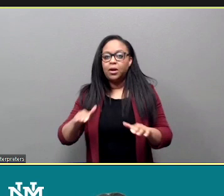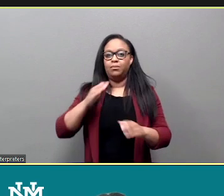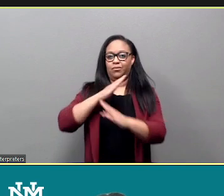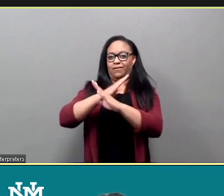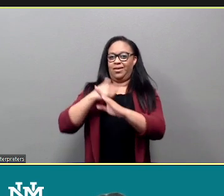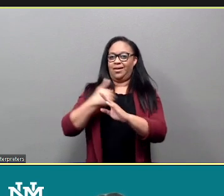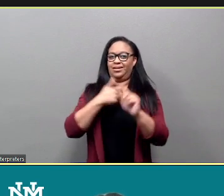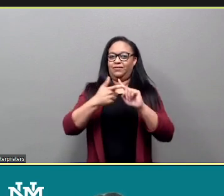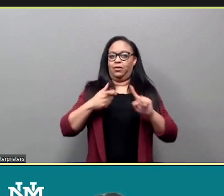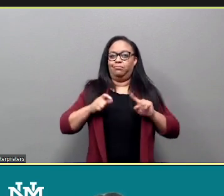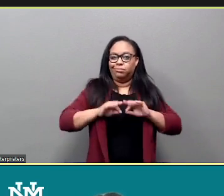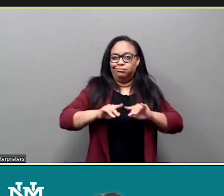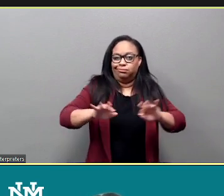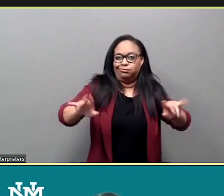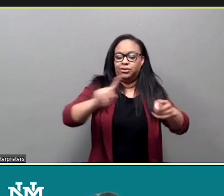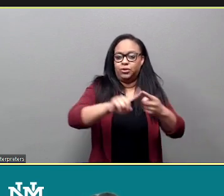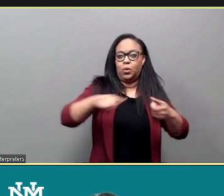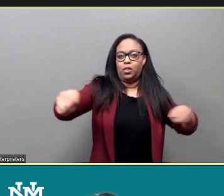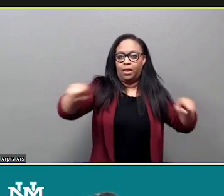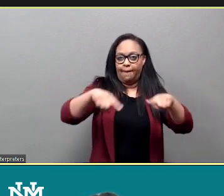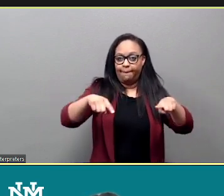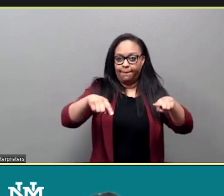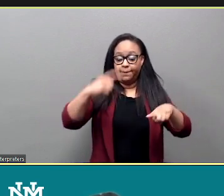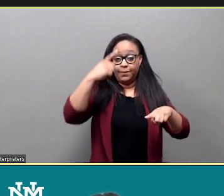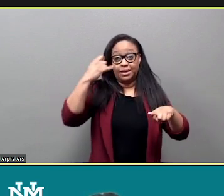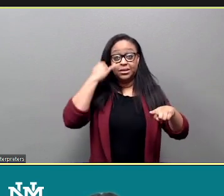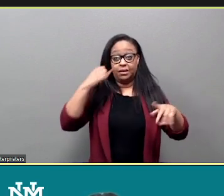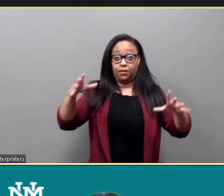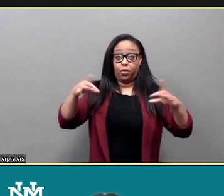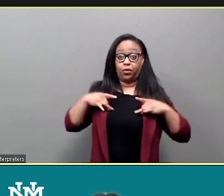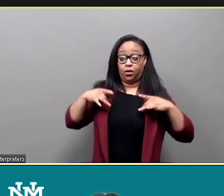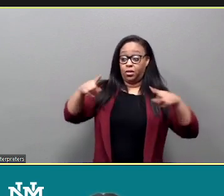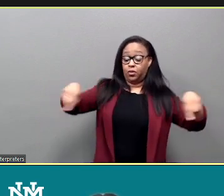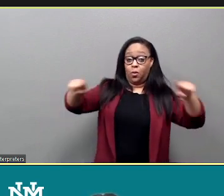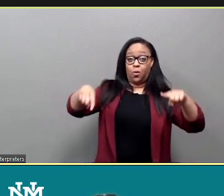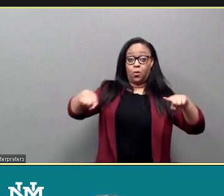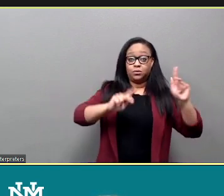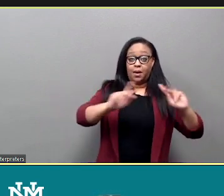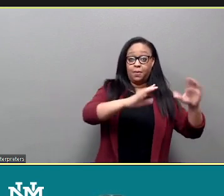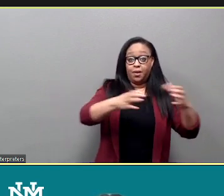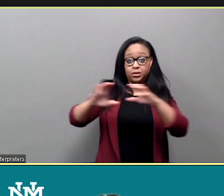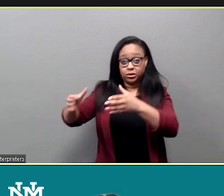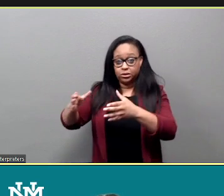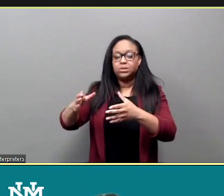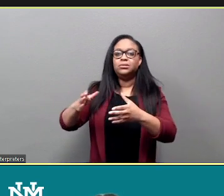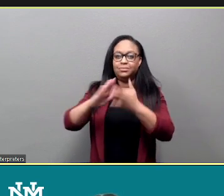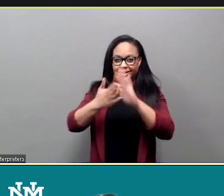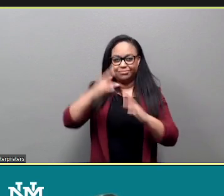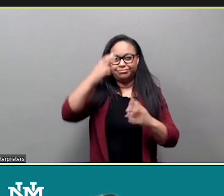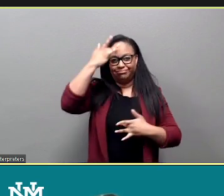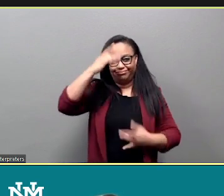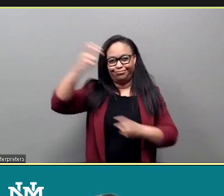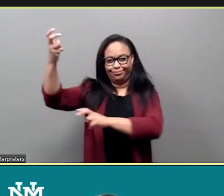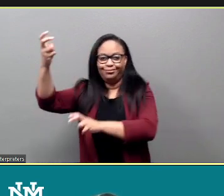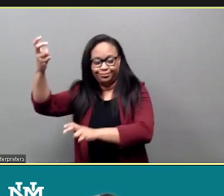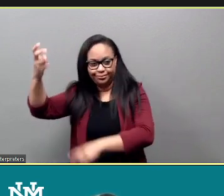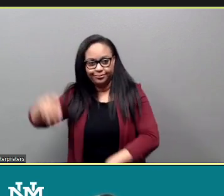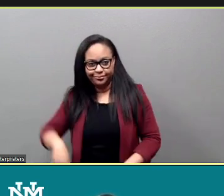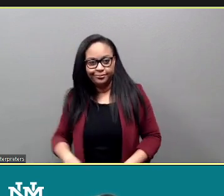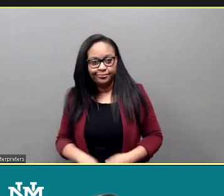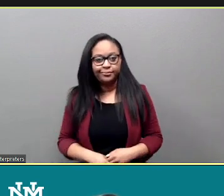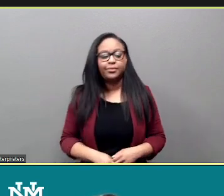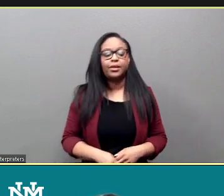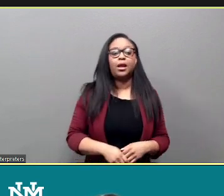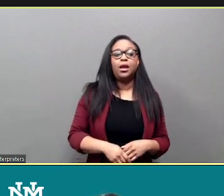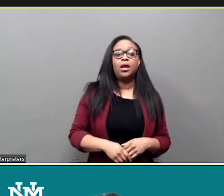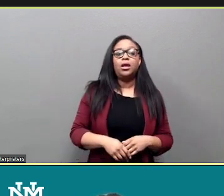home. If you do go to the hospital, expect very long wait times. Please be patient and understanding with your healthcare